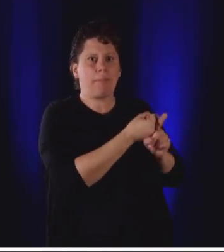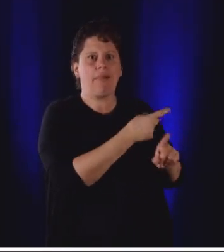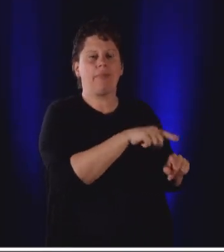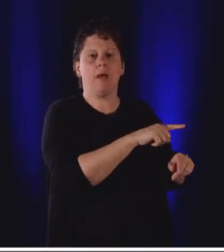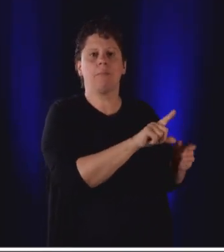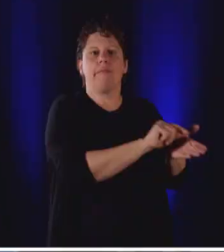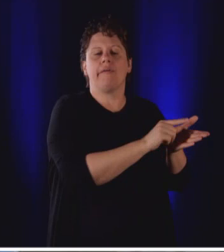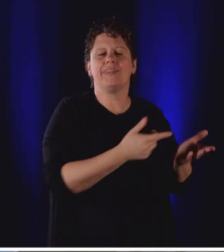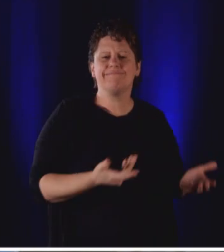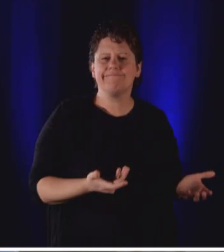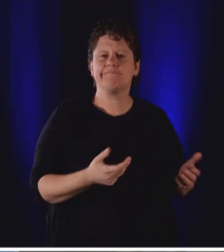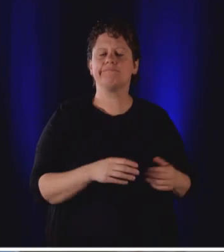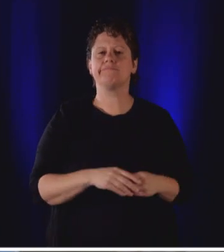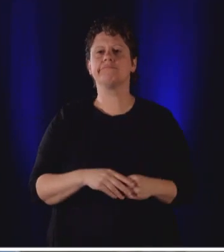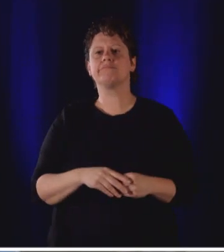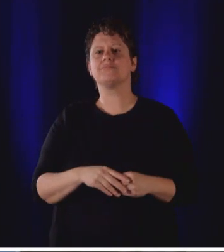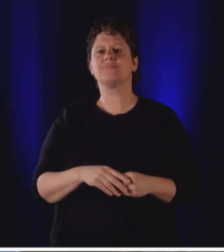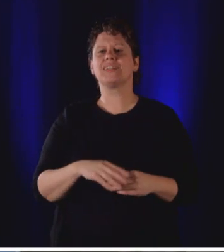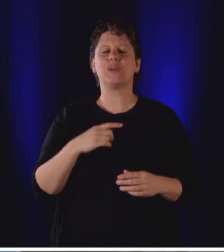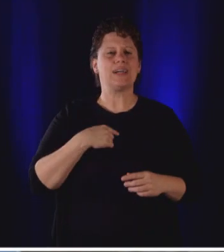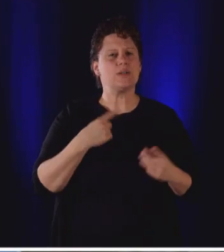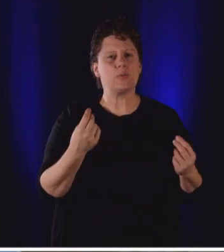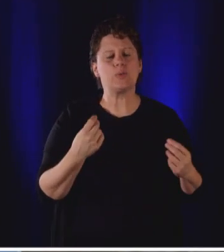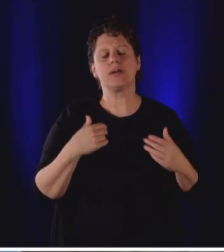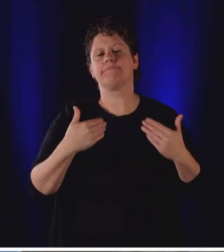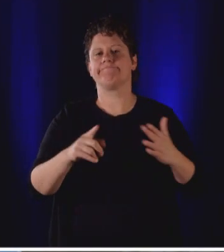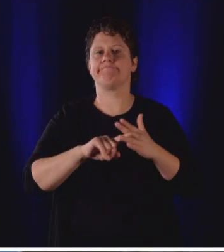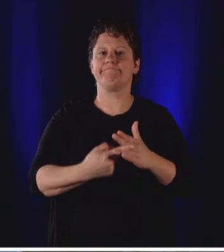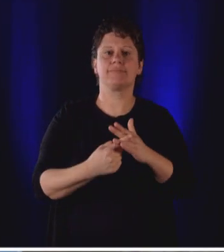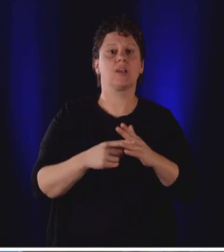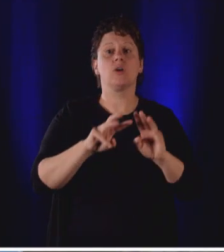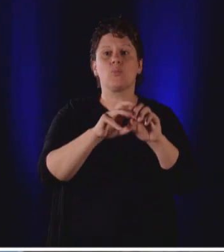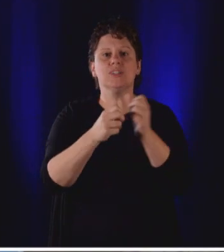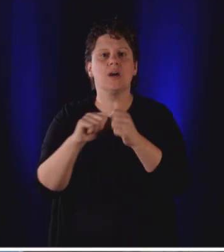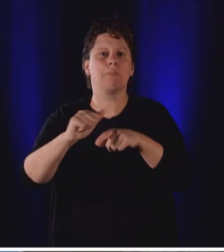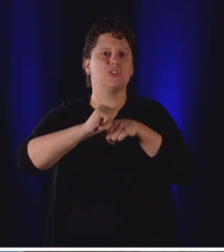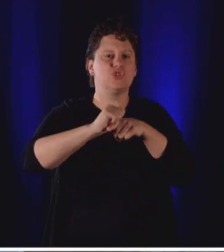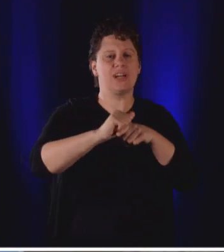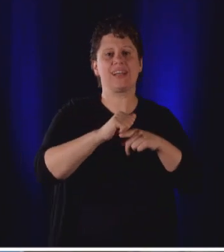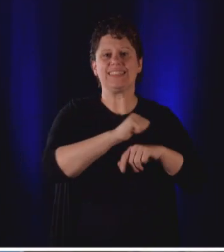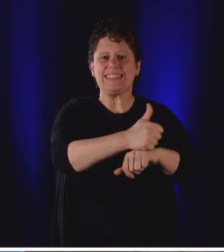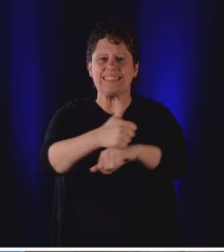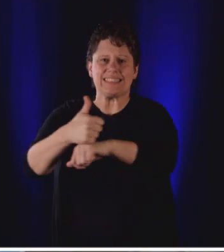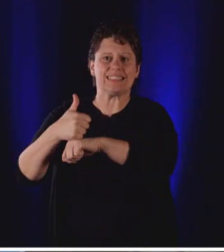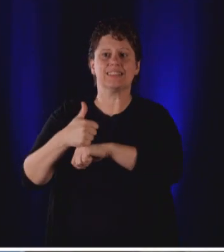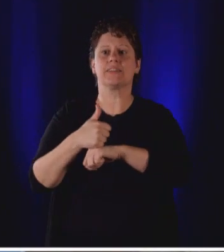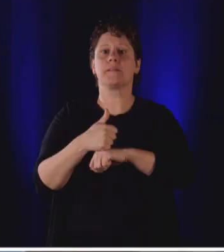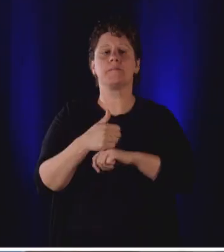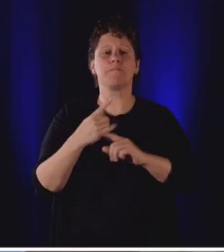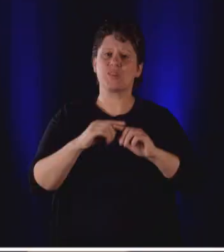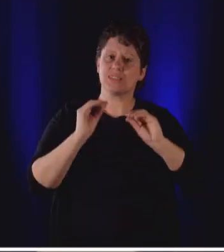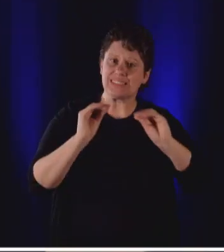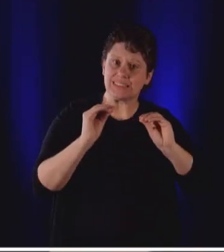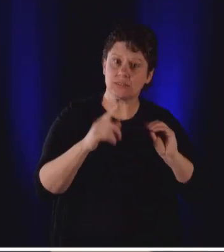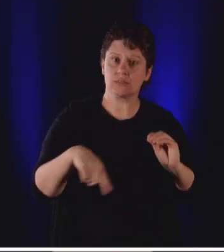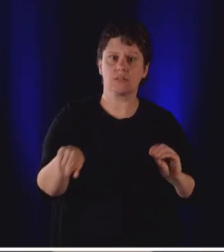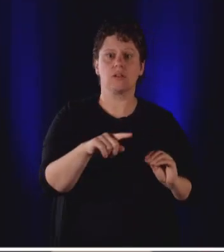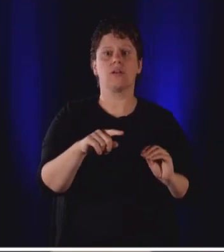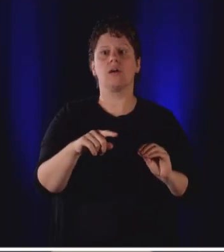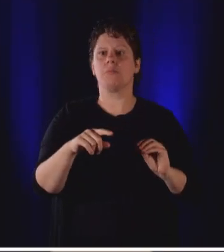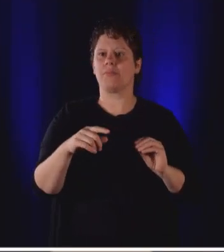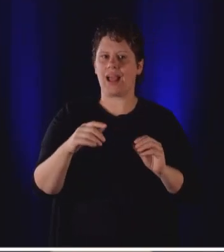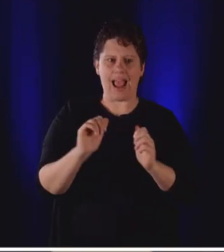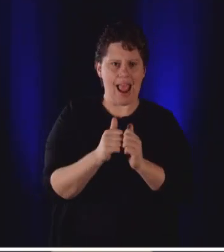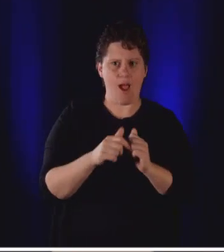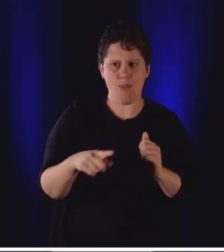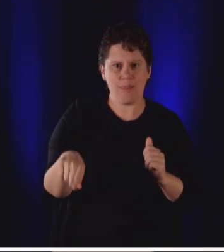events, workshops, politically challenging educational opportunities. I wanted to educate people on how to